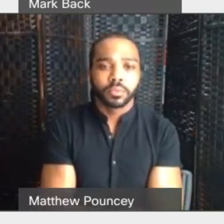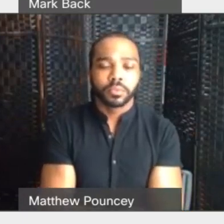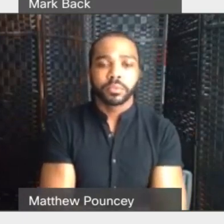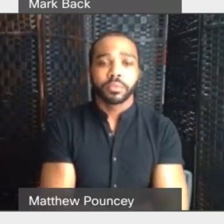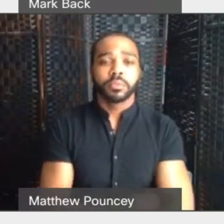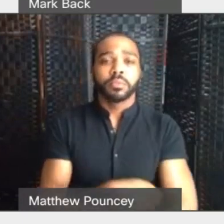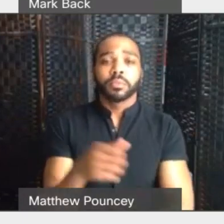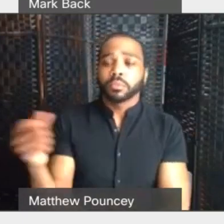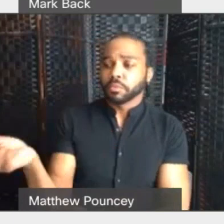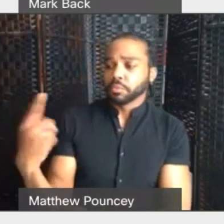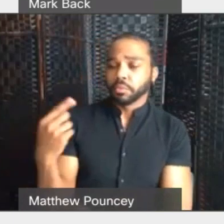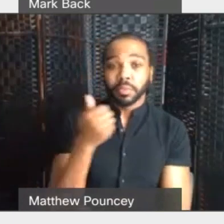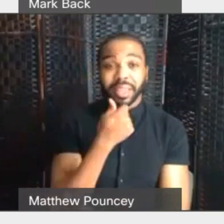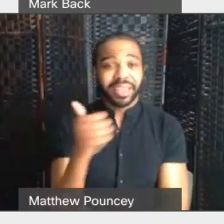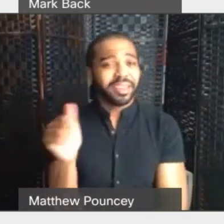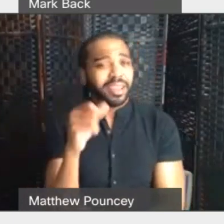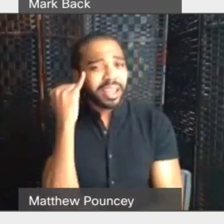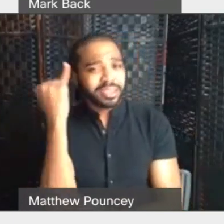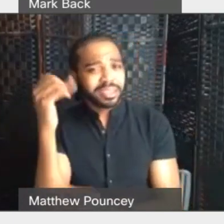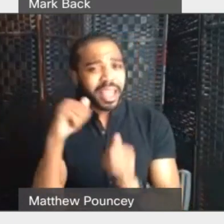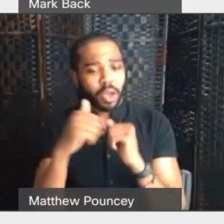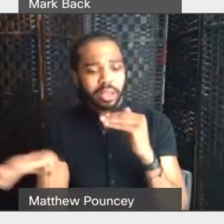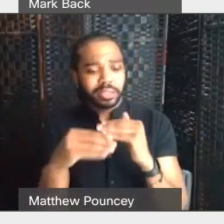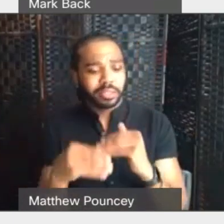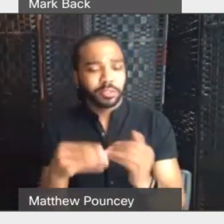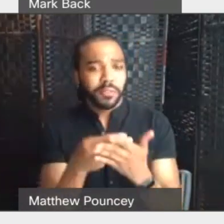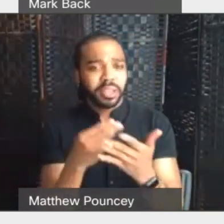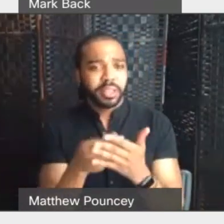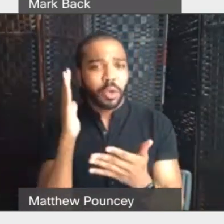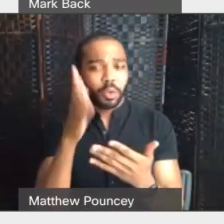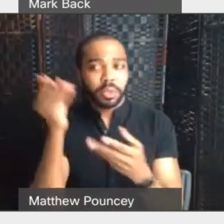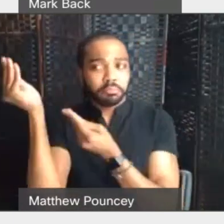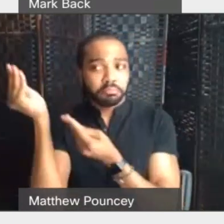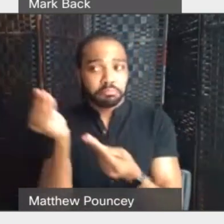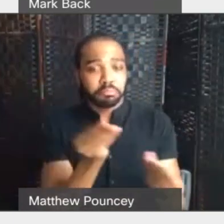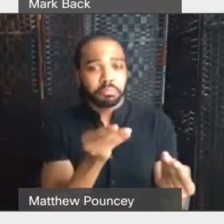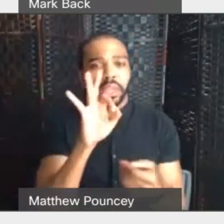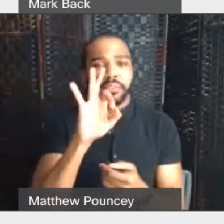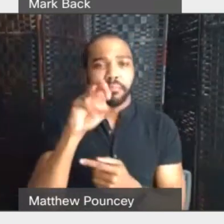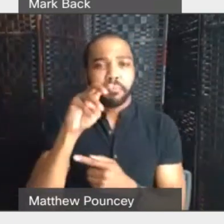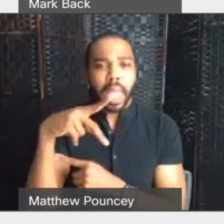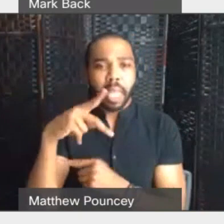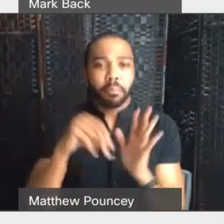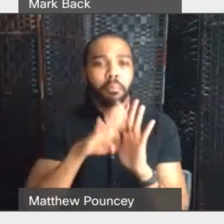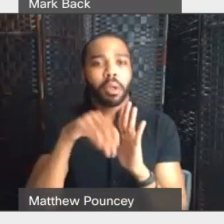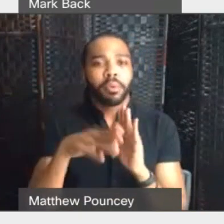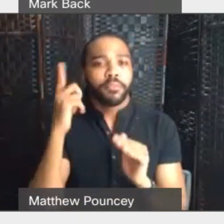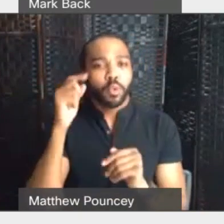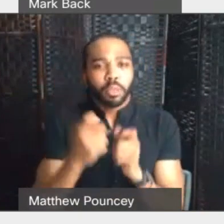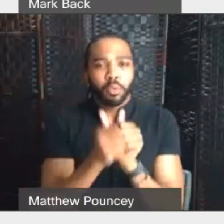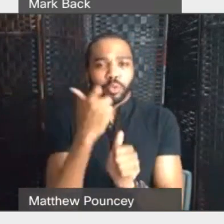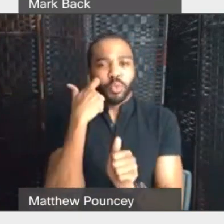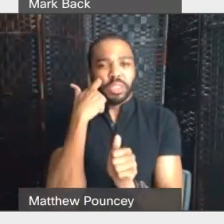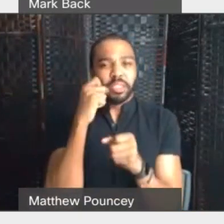Any ideas on how the additional funding that will be coming through the Fmap bump in the latest COVID relief bill will